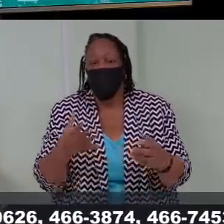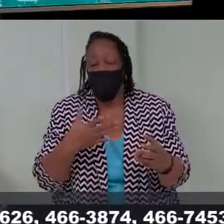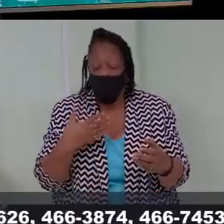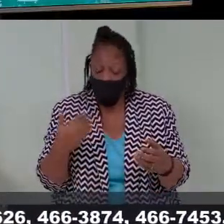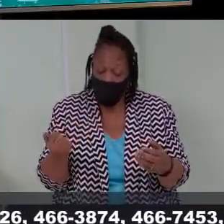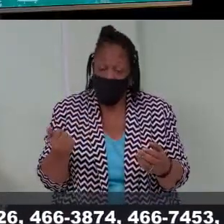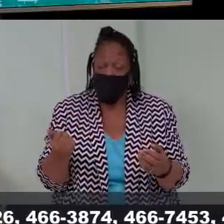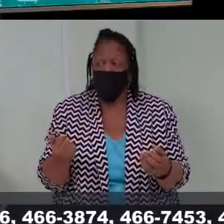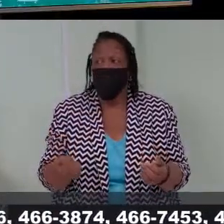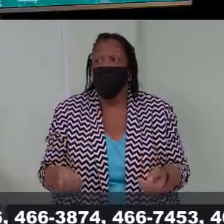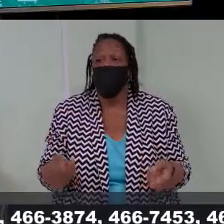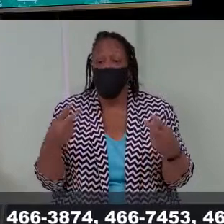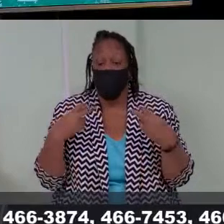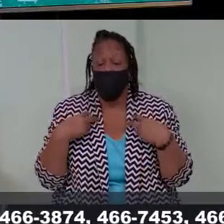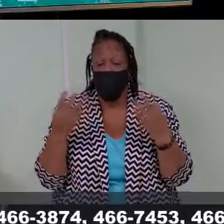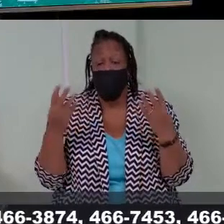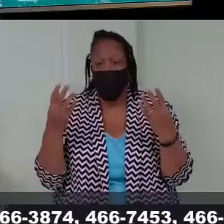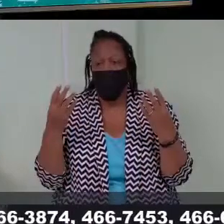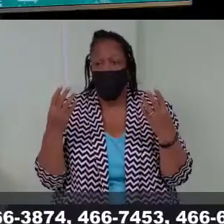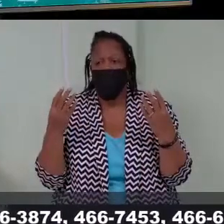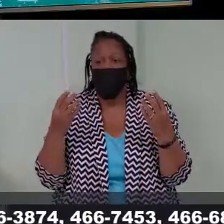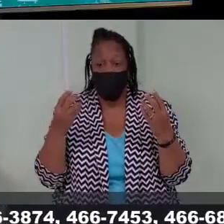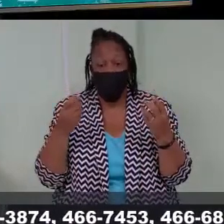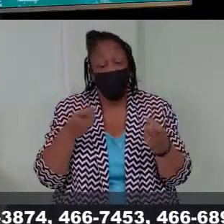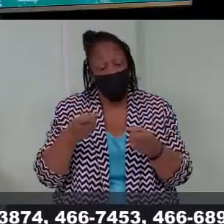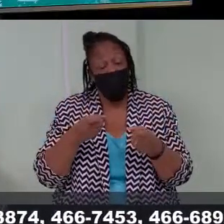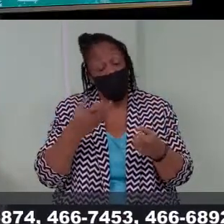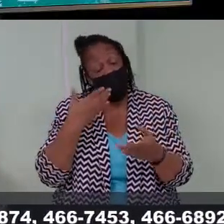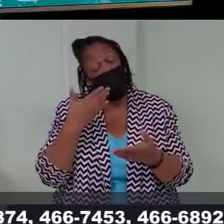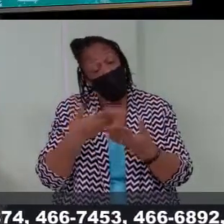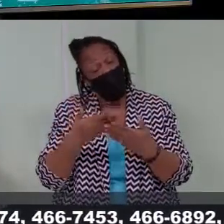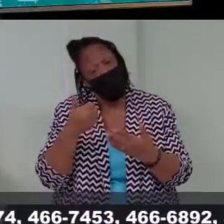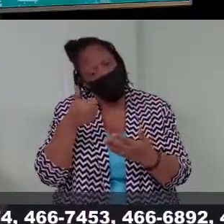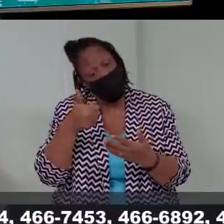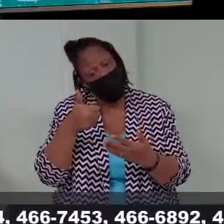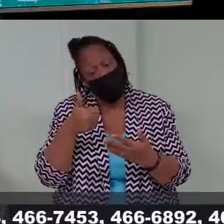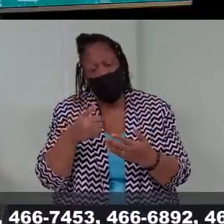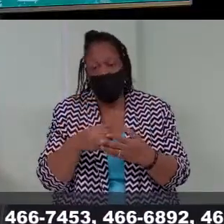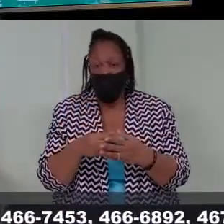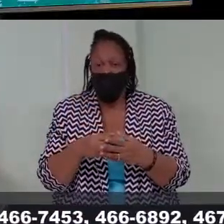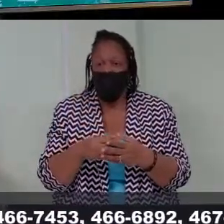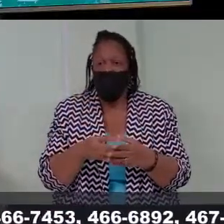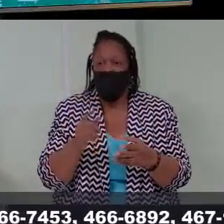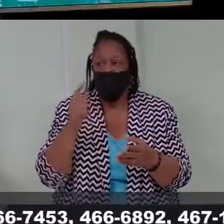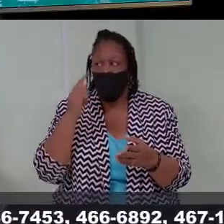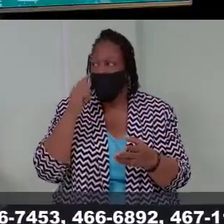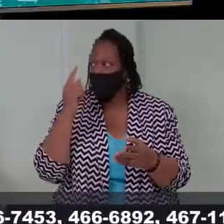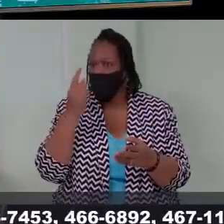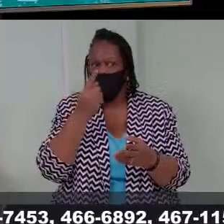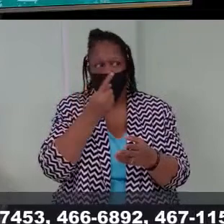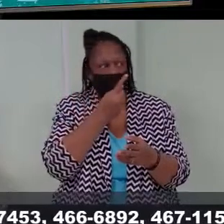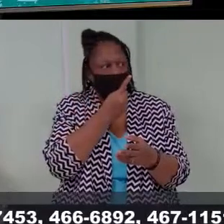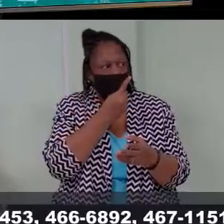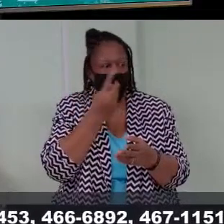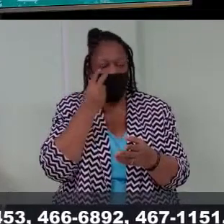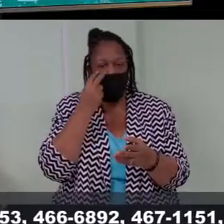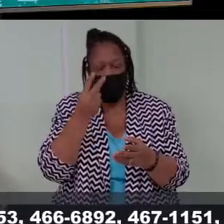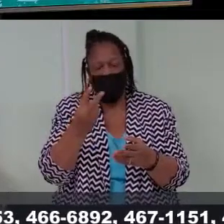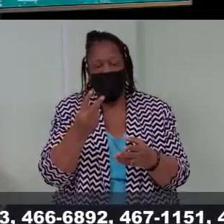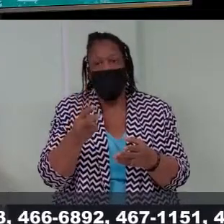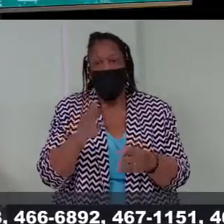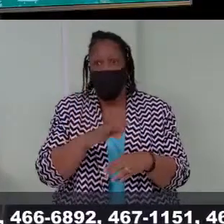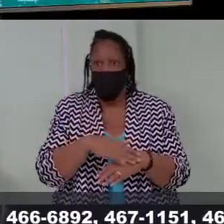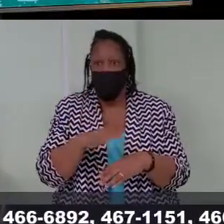indeed, we have managed very well. We only have to look around us and on